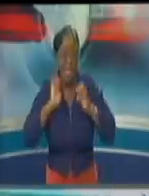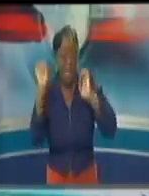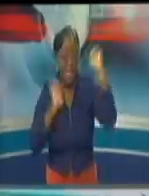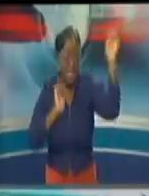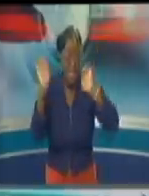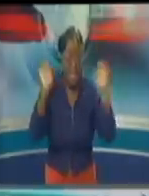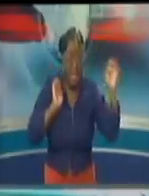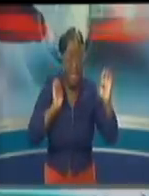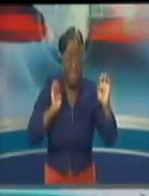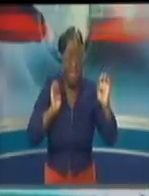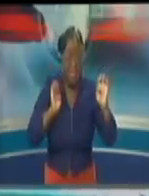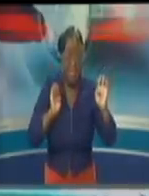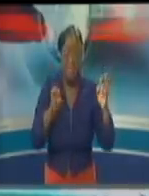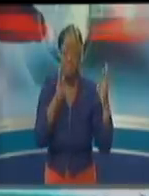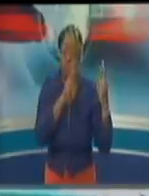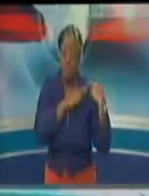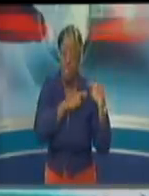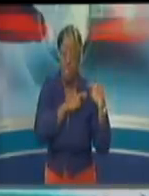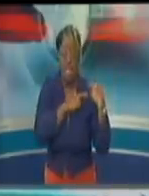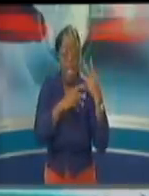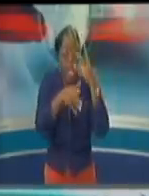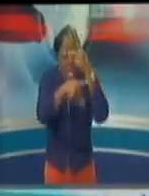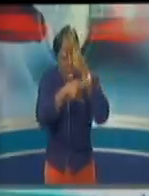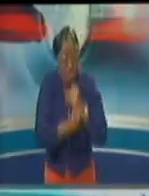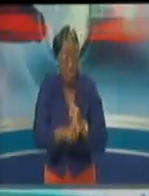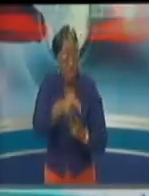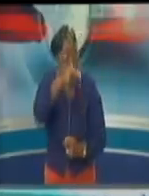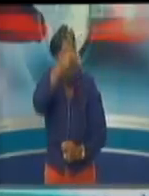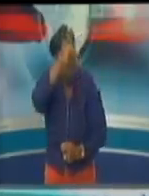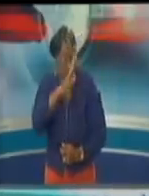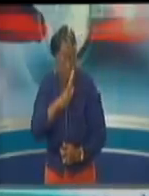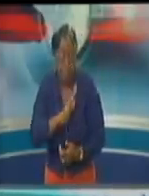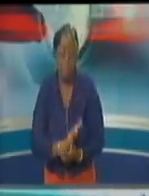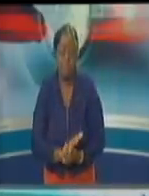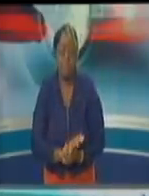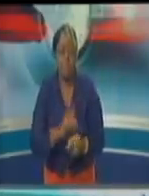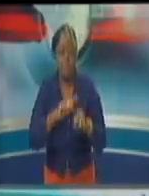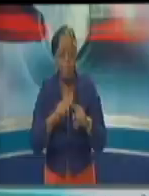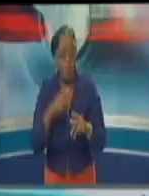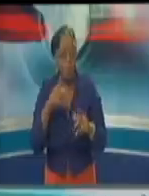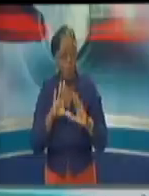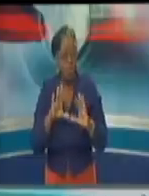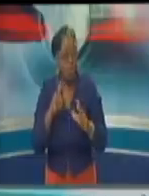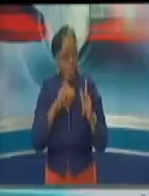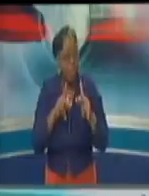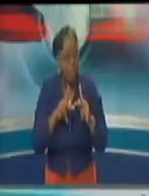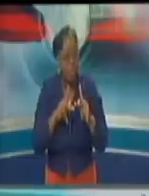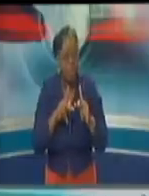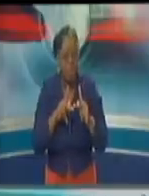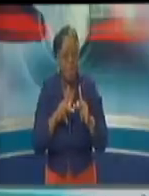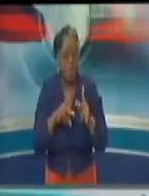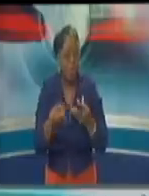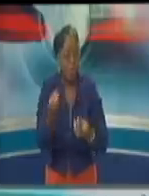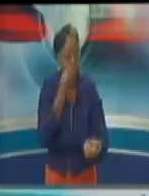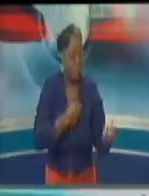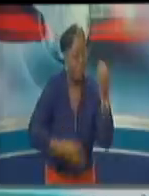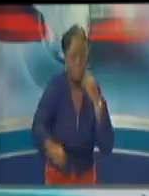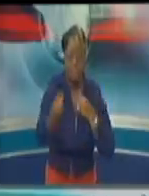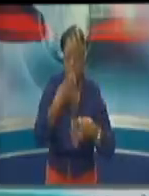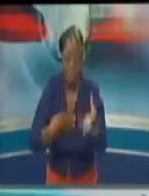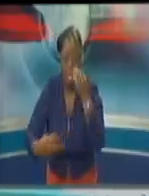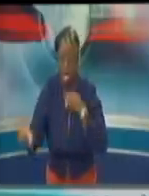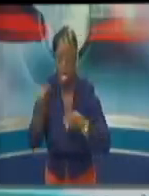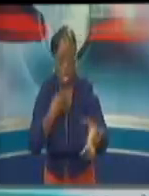God. But our question, my question has to do with people's tendency to binge in a time of